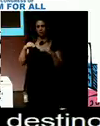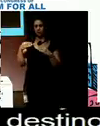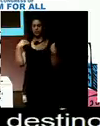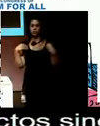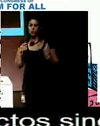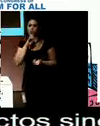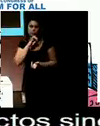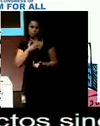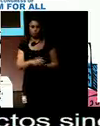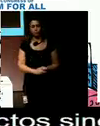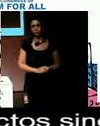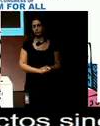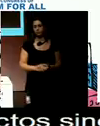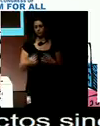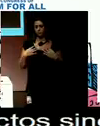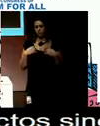they enjoyable.